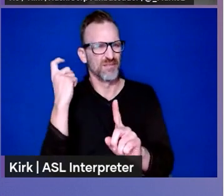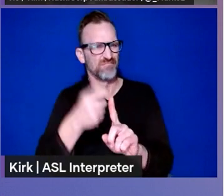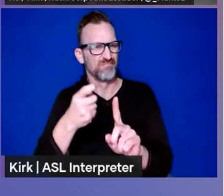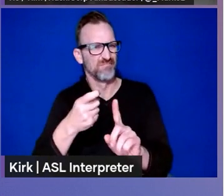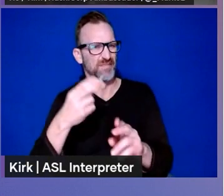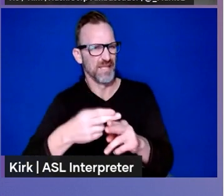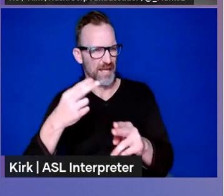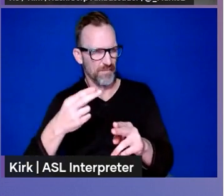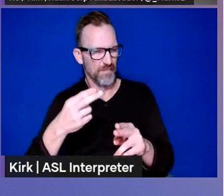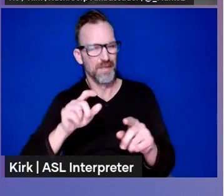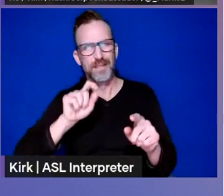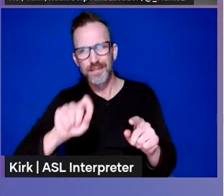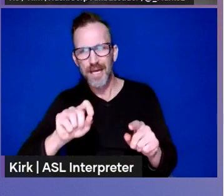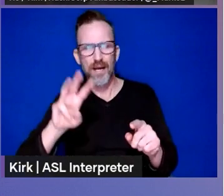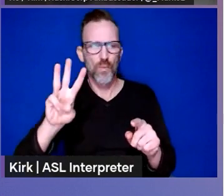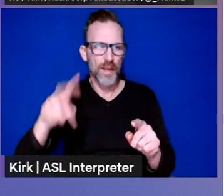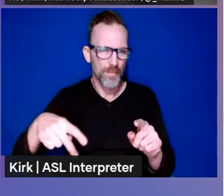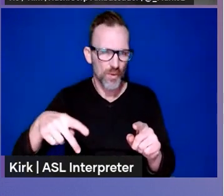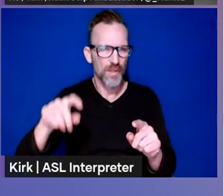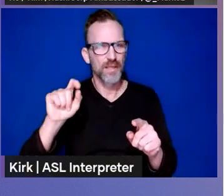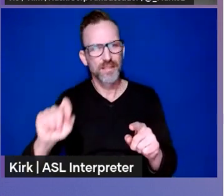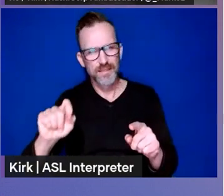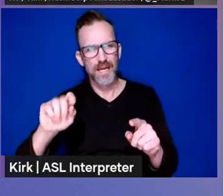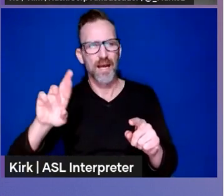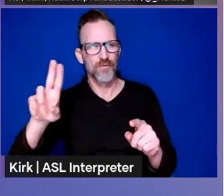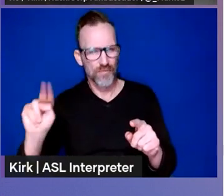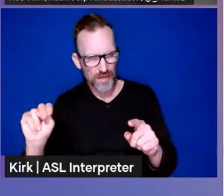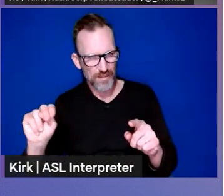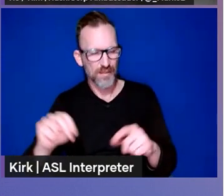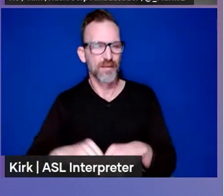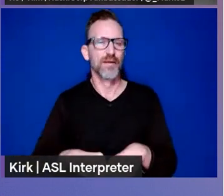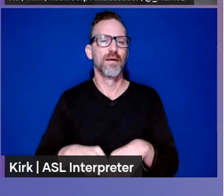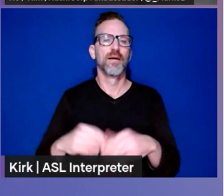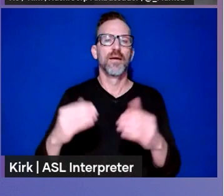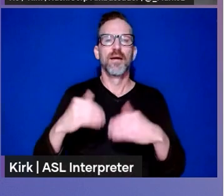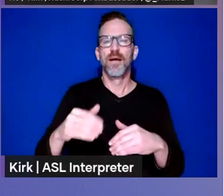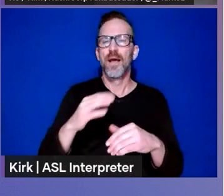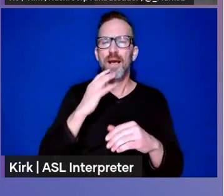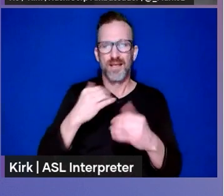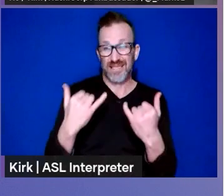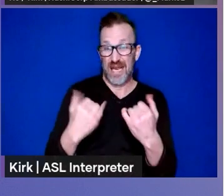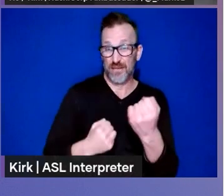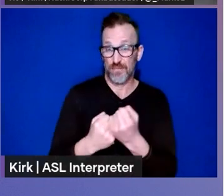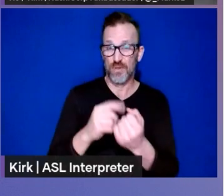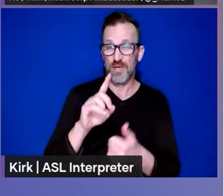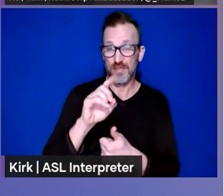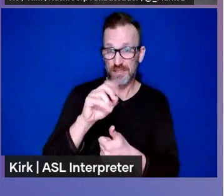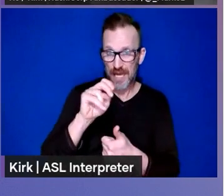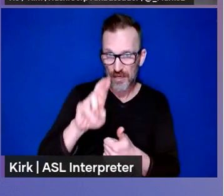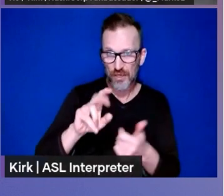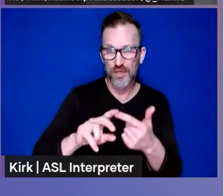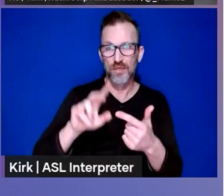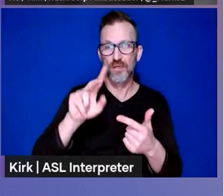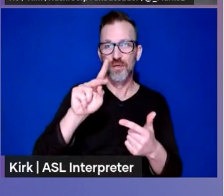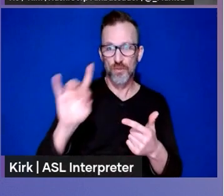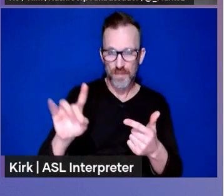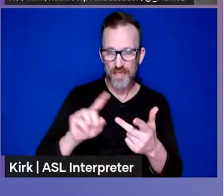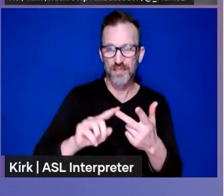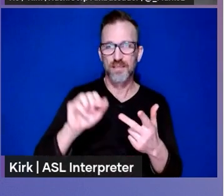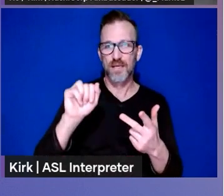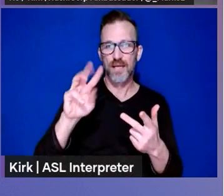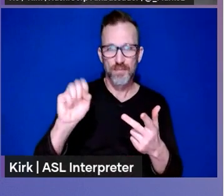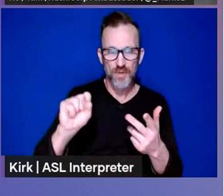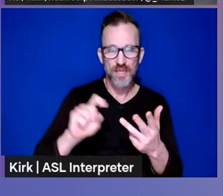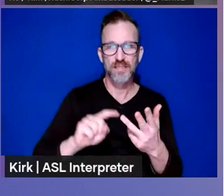or you can provide your own. And currently supported platforms are Docker, Kubernetes, AWS, ECS, and